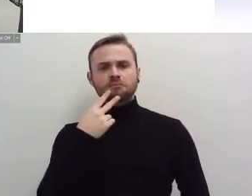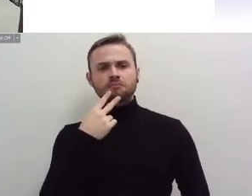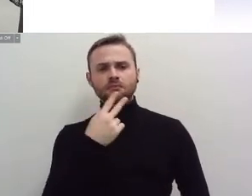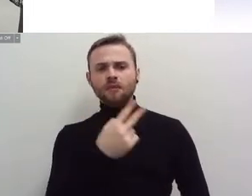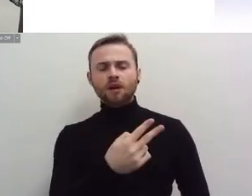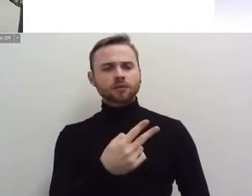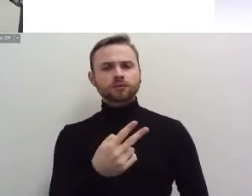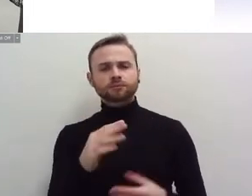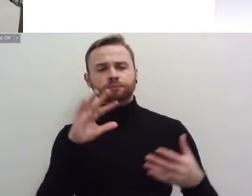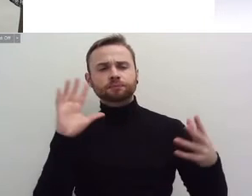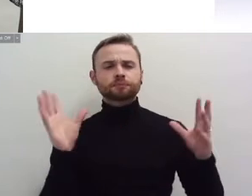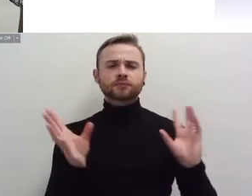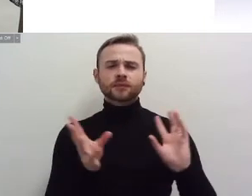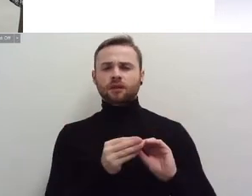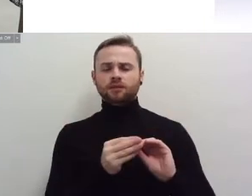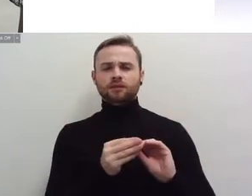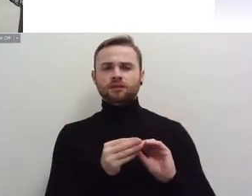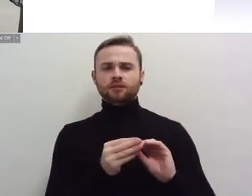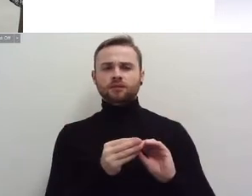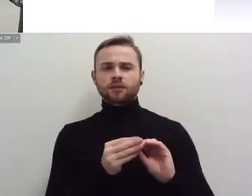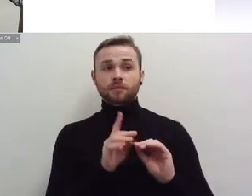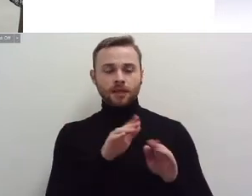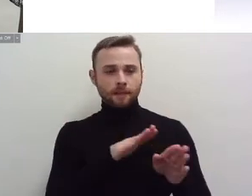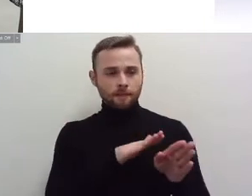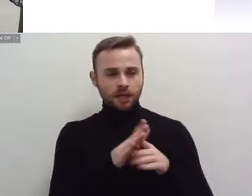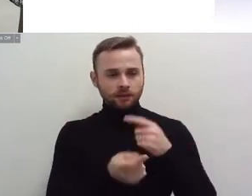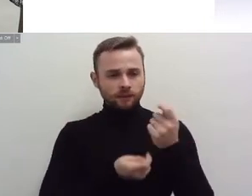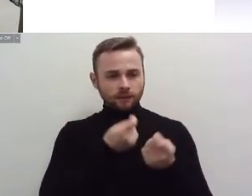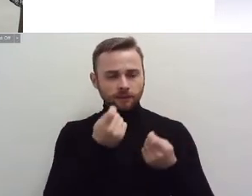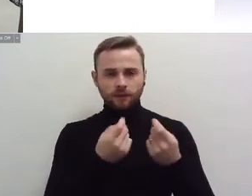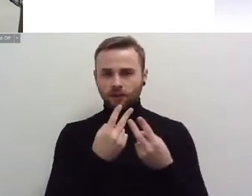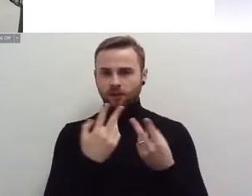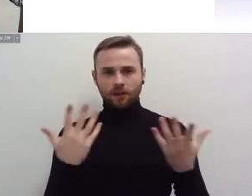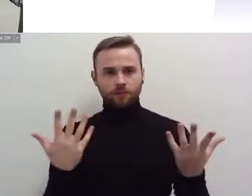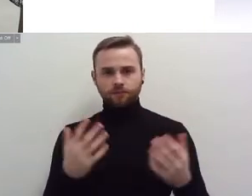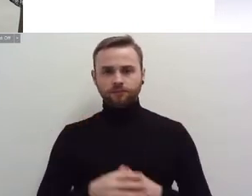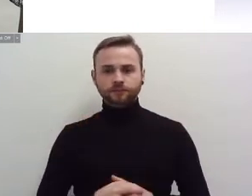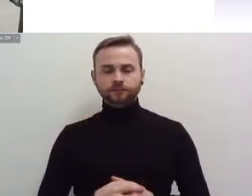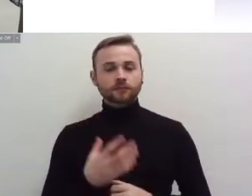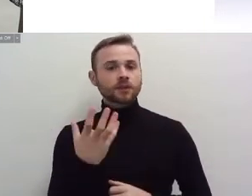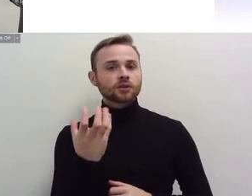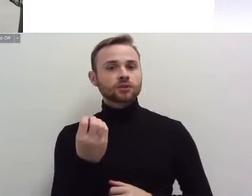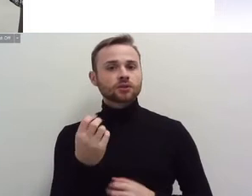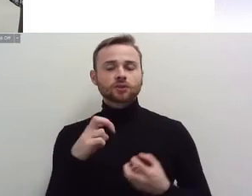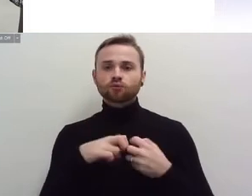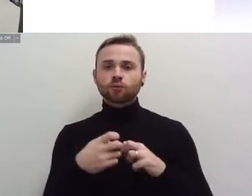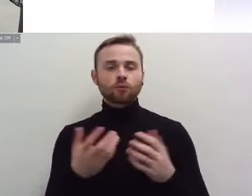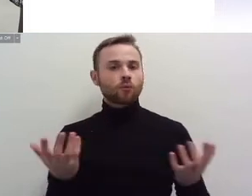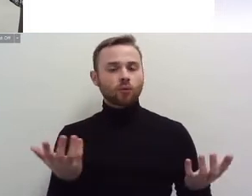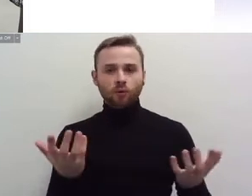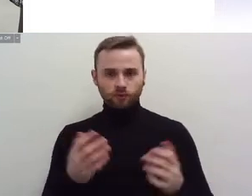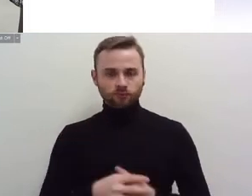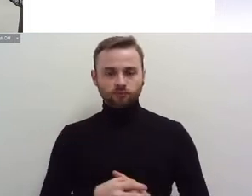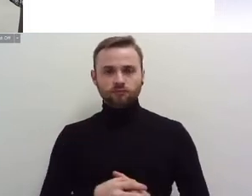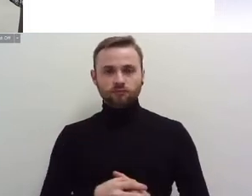We also found that there's an uneven access to various services. So for example, the municipality size is a big